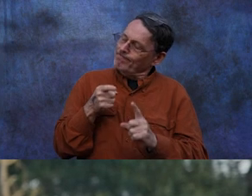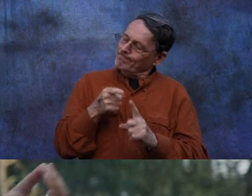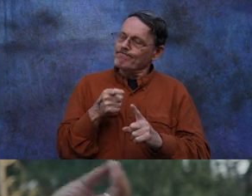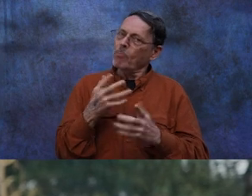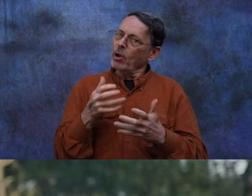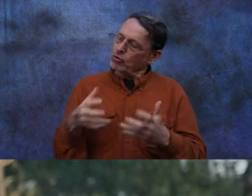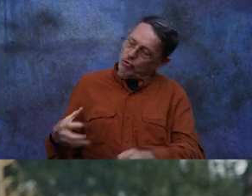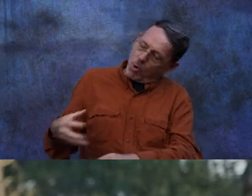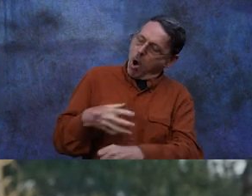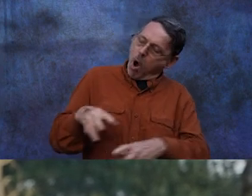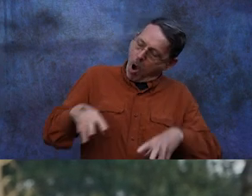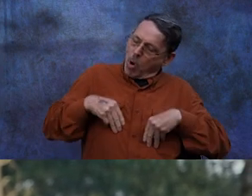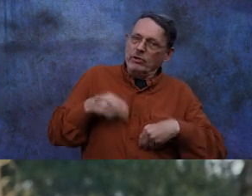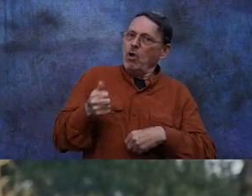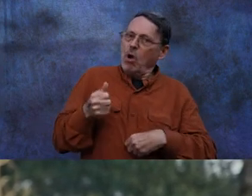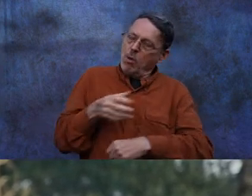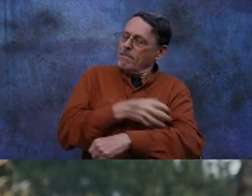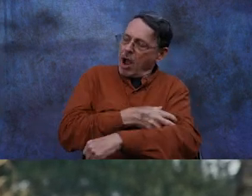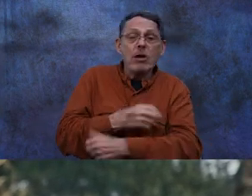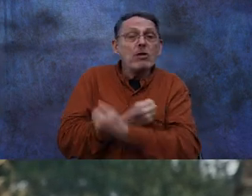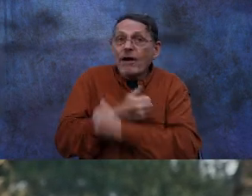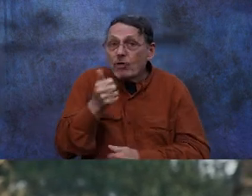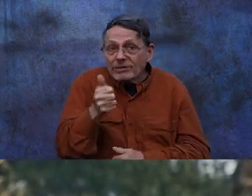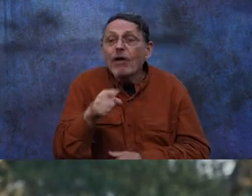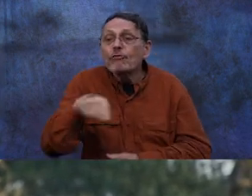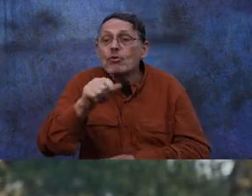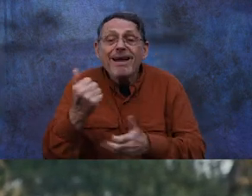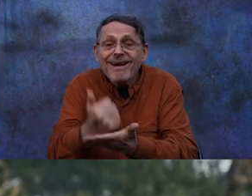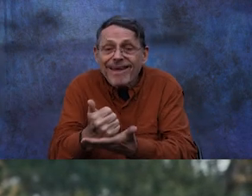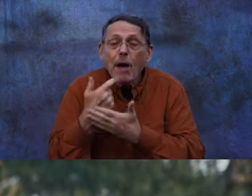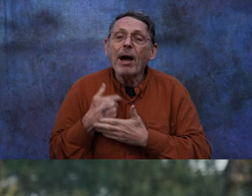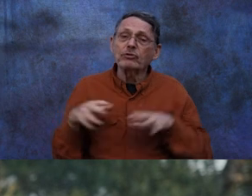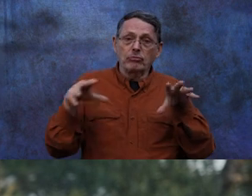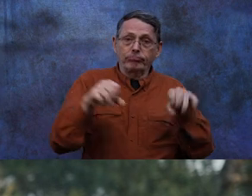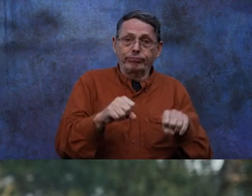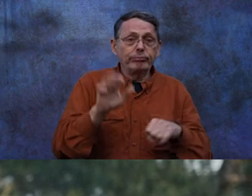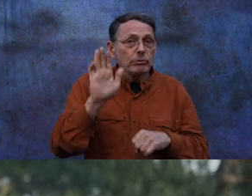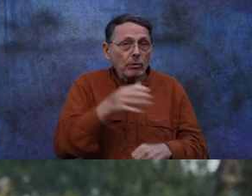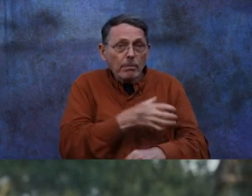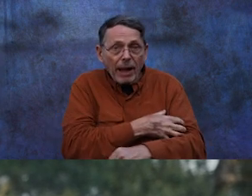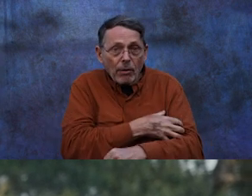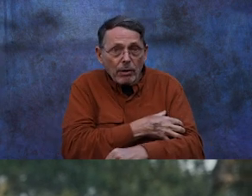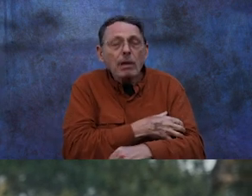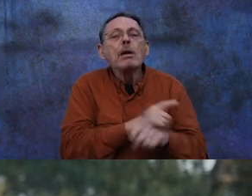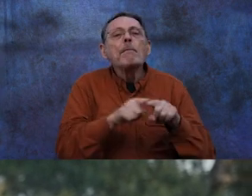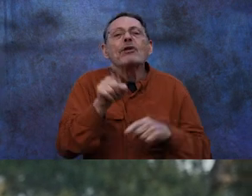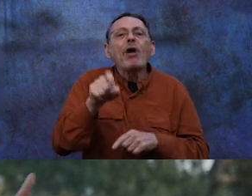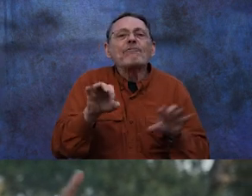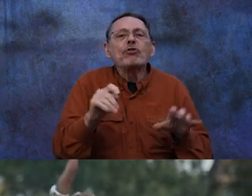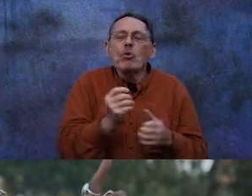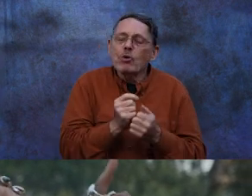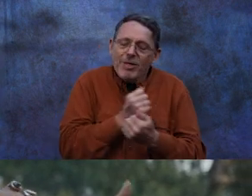So you love yourself. You can help us to help claim your power. But you have to do it in